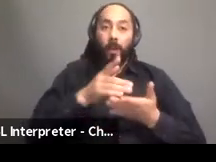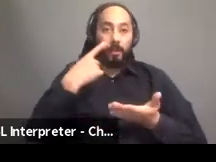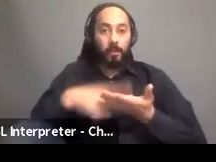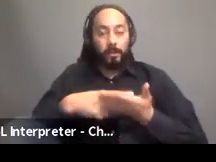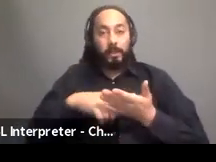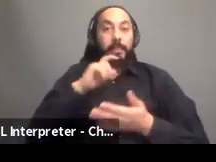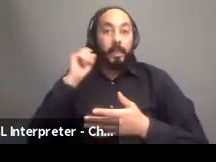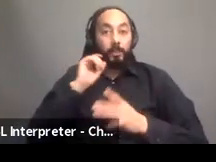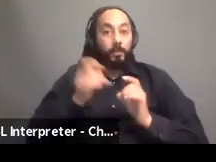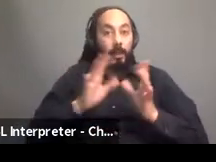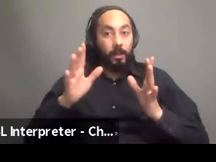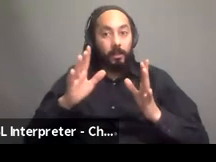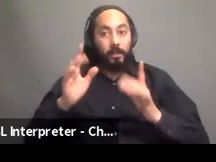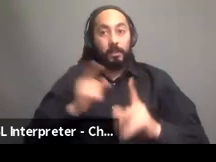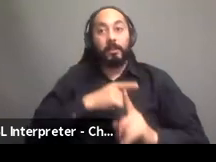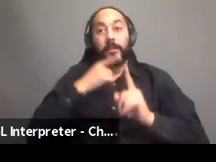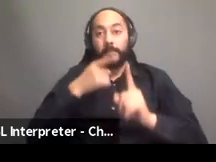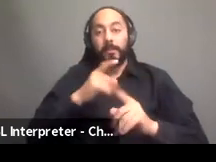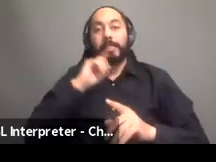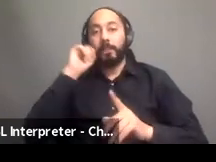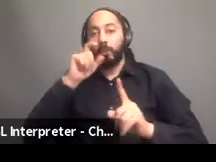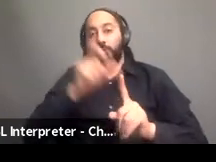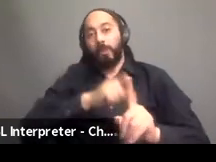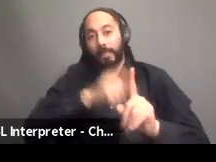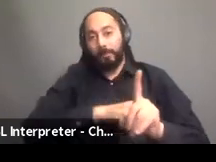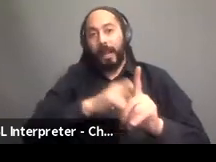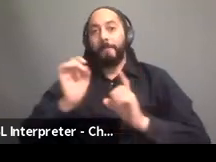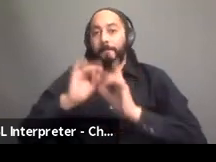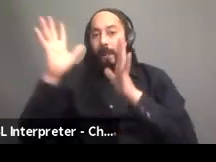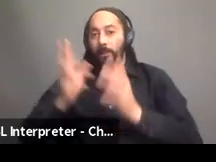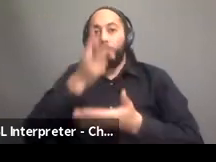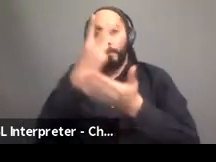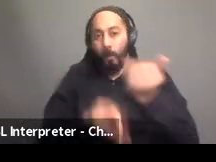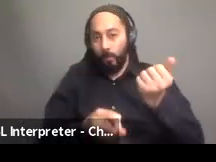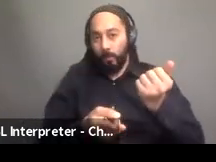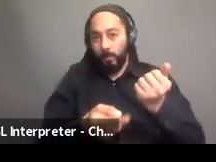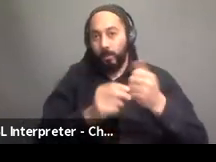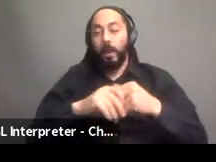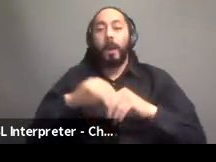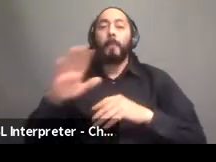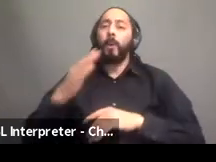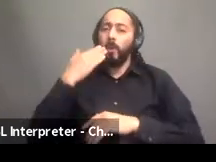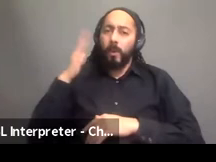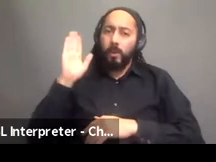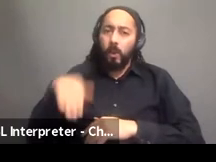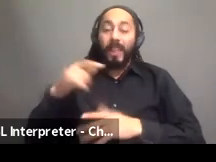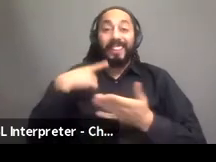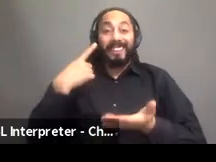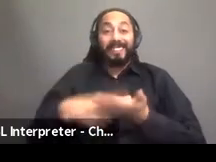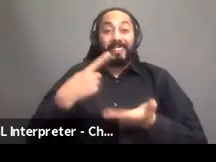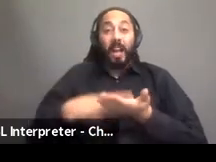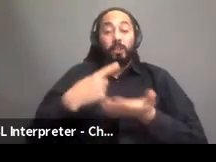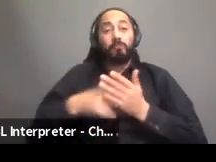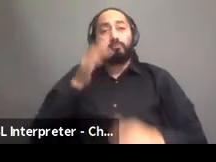violence, specifically sexual harassment, and we recognize the potential that this discussion has